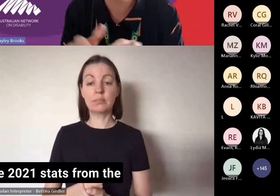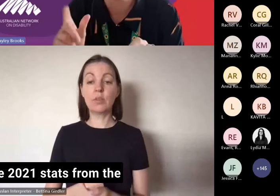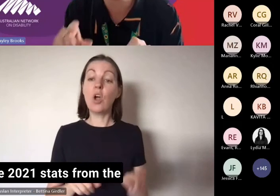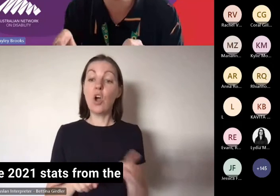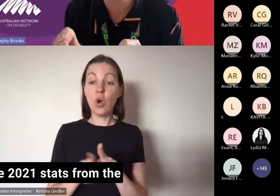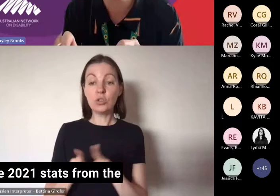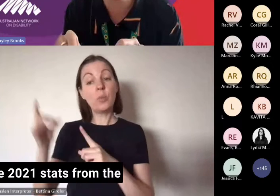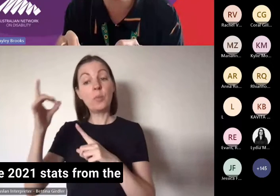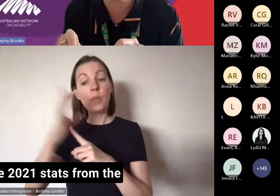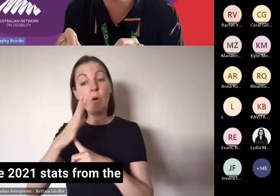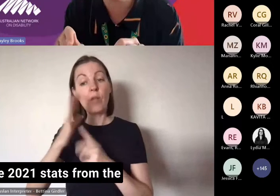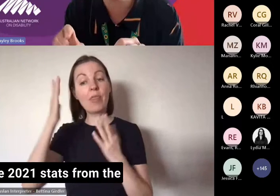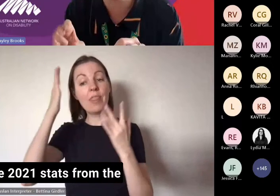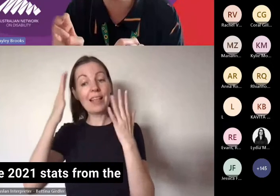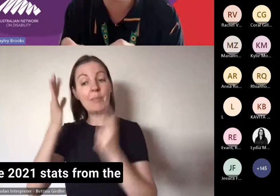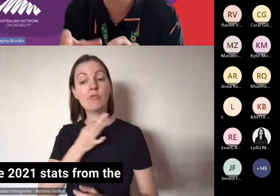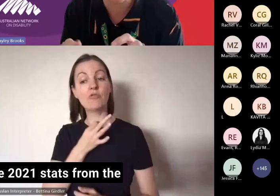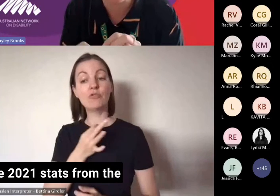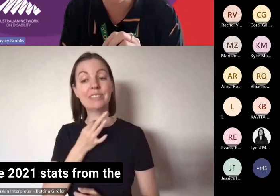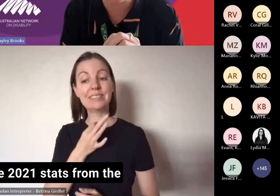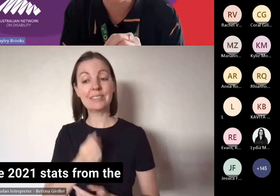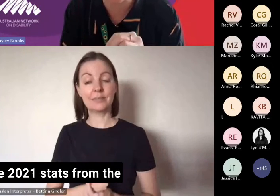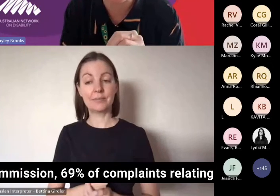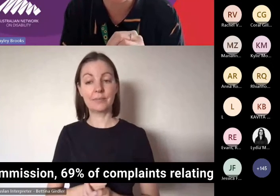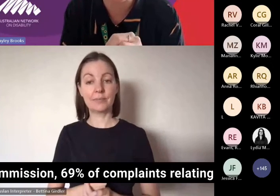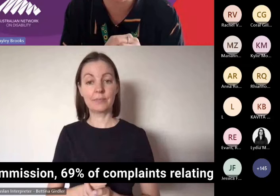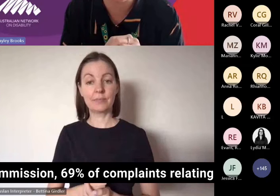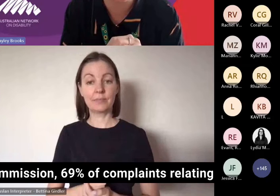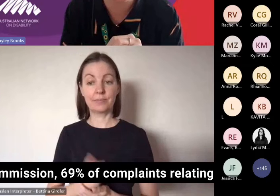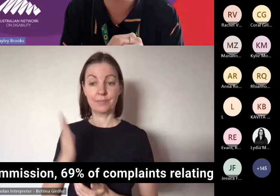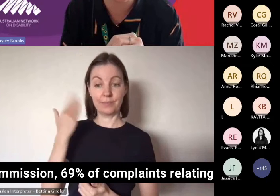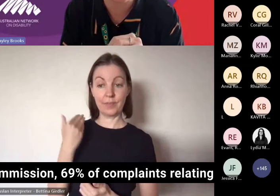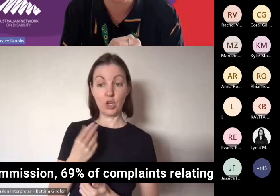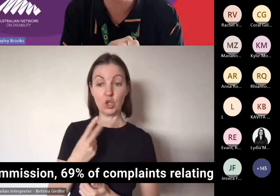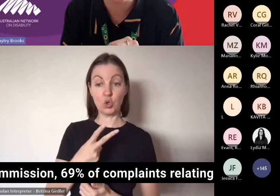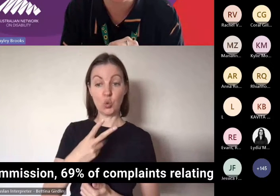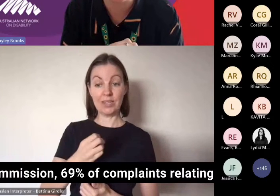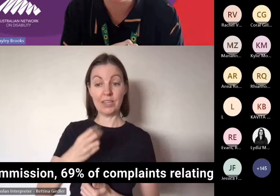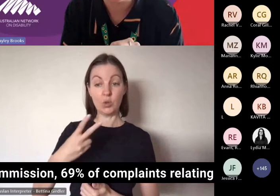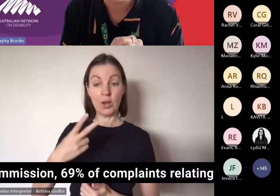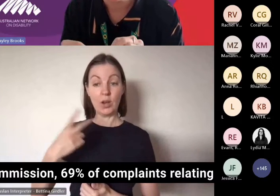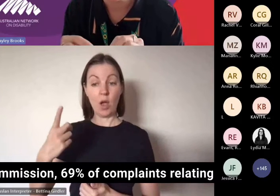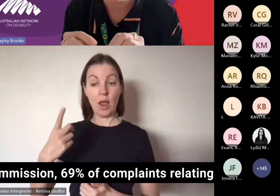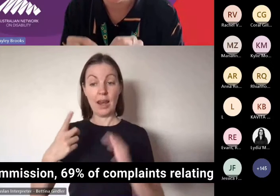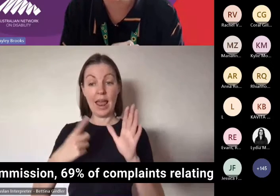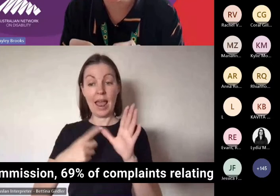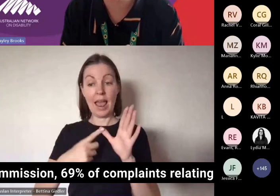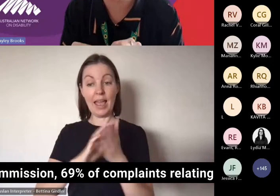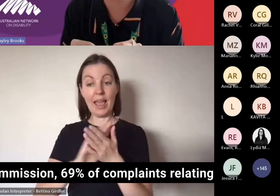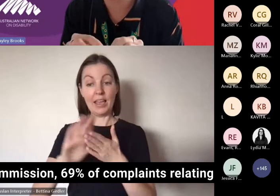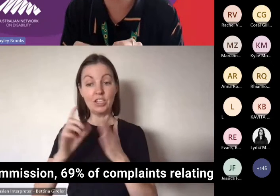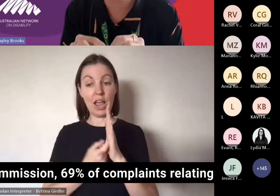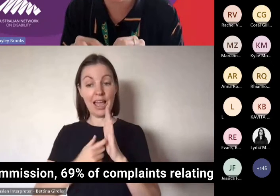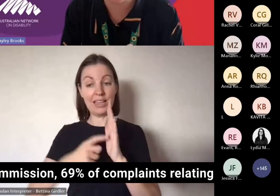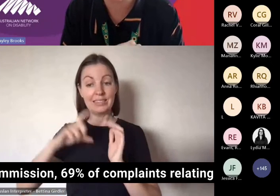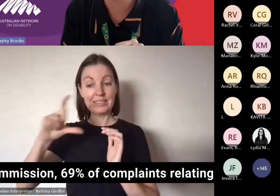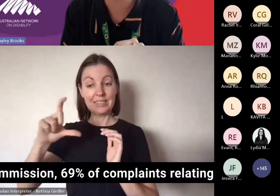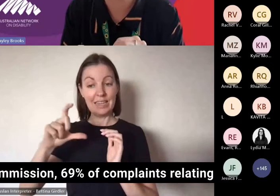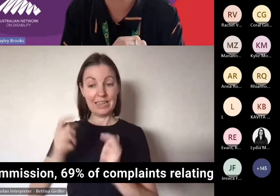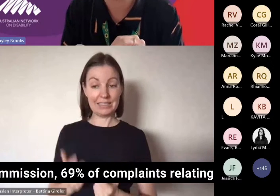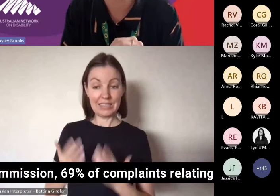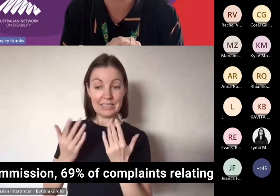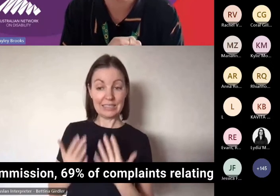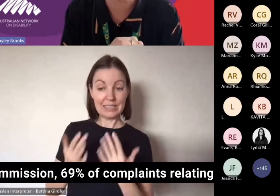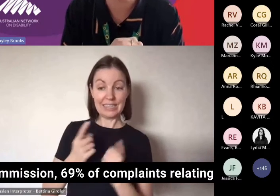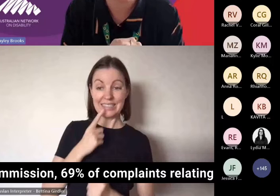the 2021 stats from the Australian Human Rights Commission, 69%